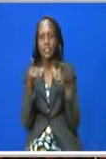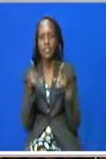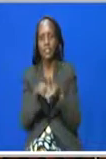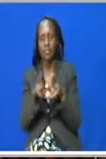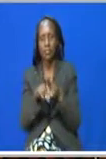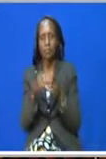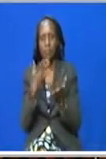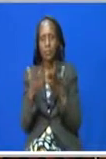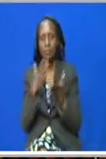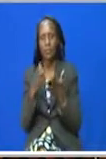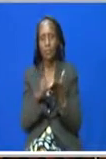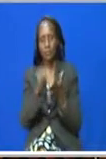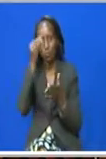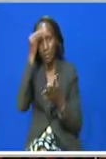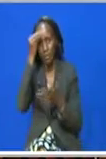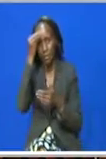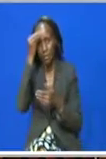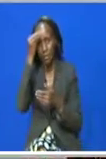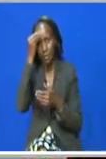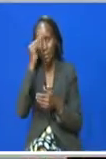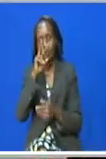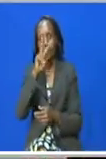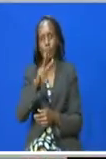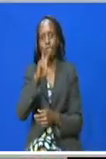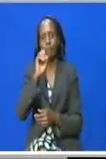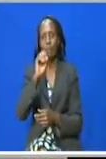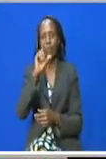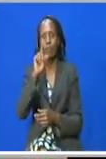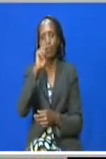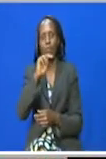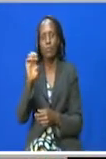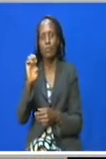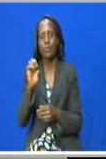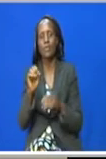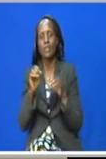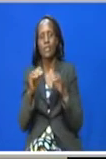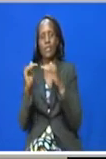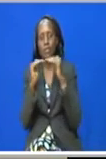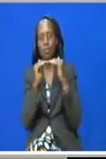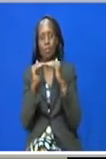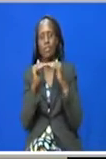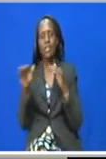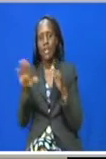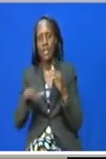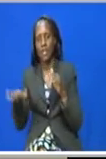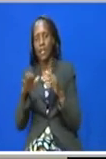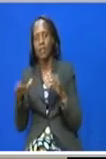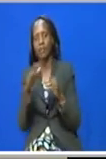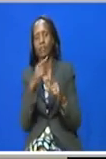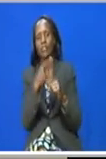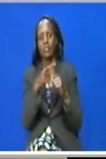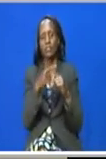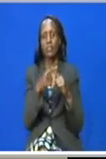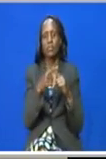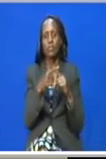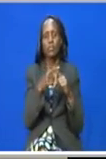learned, that volume is equals to area of the cross section